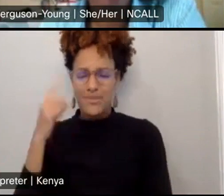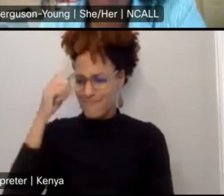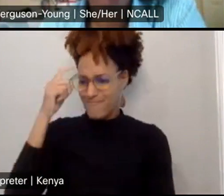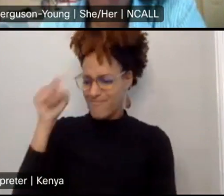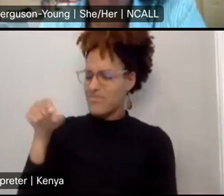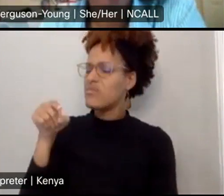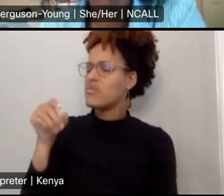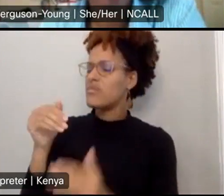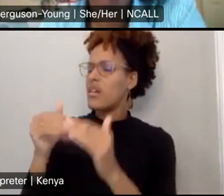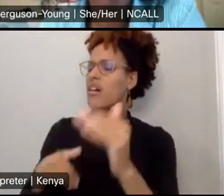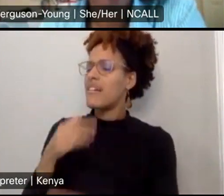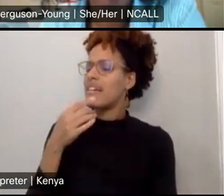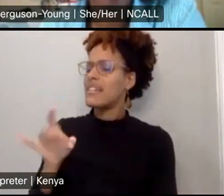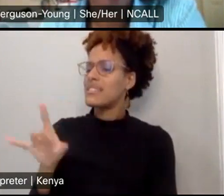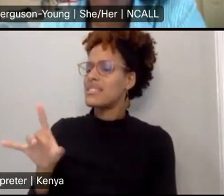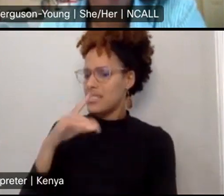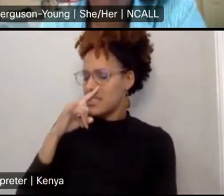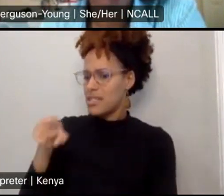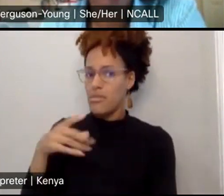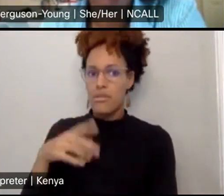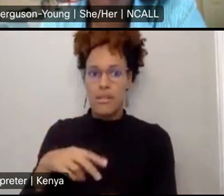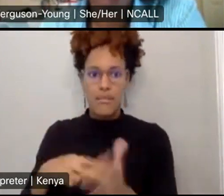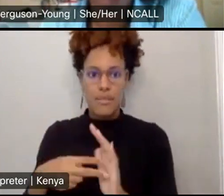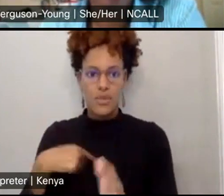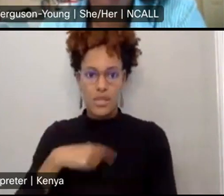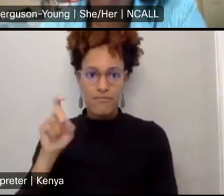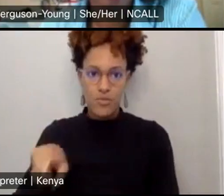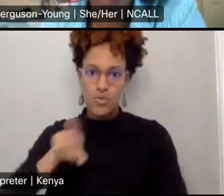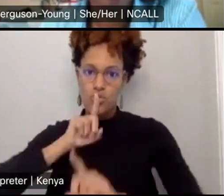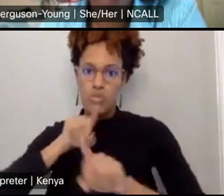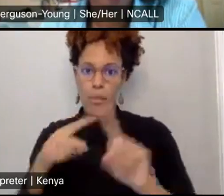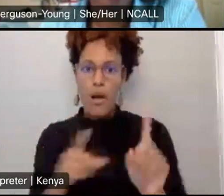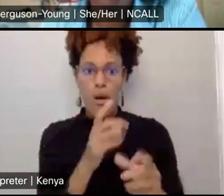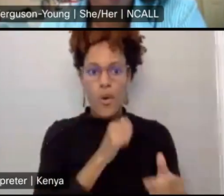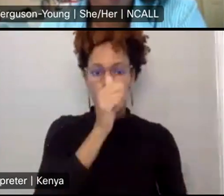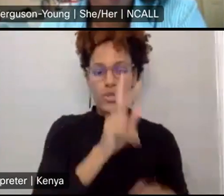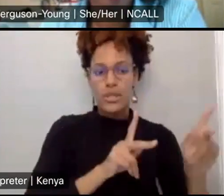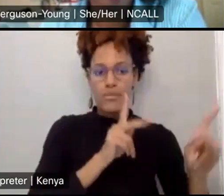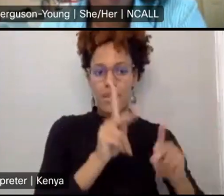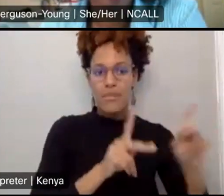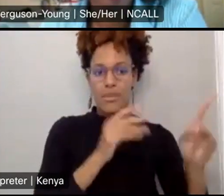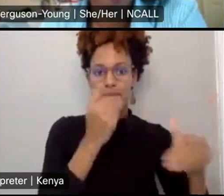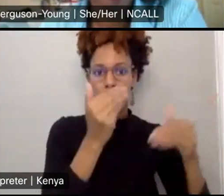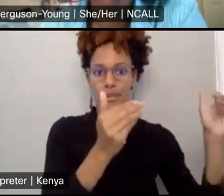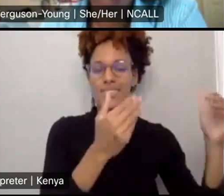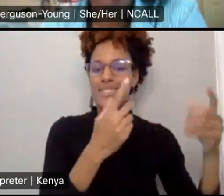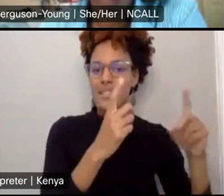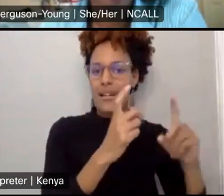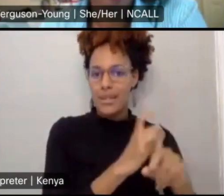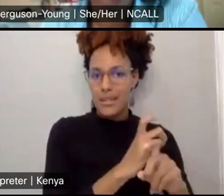18, then we're considered mandated reporters. With older adults, it's much more complicated because